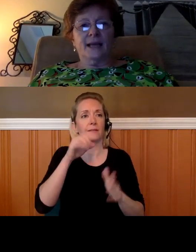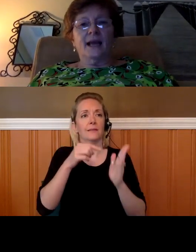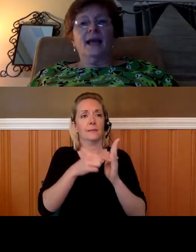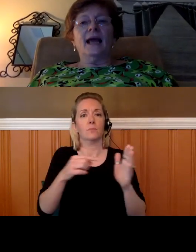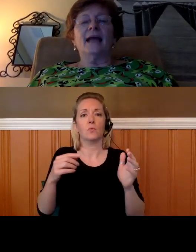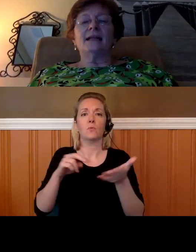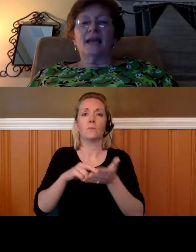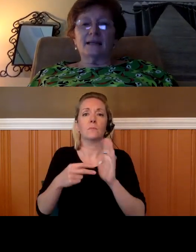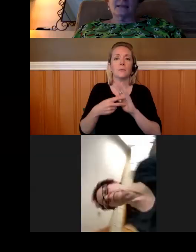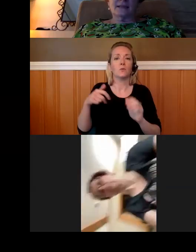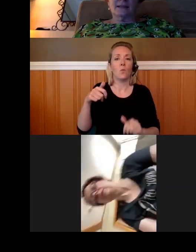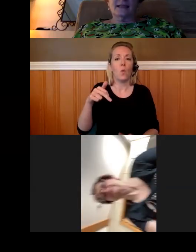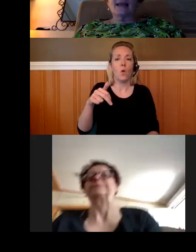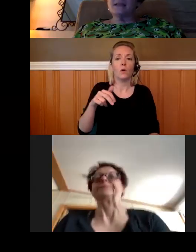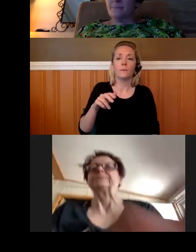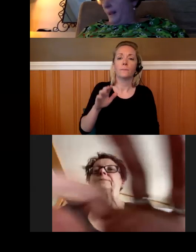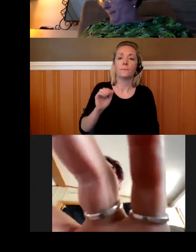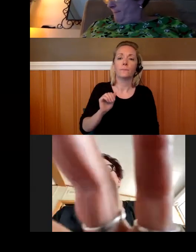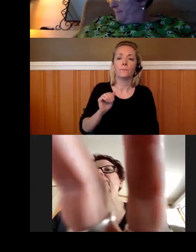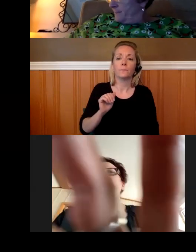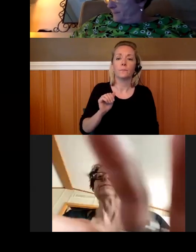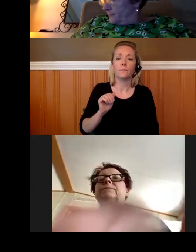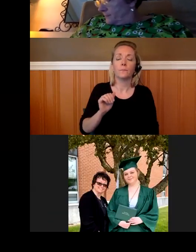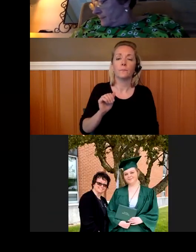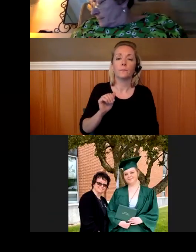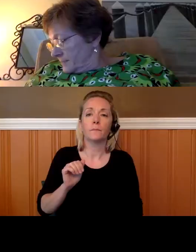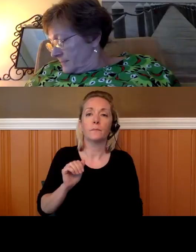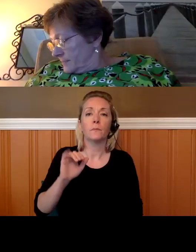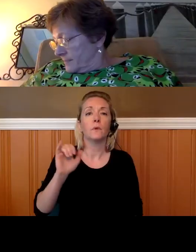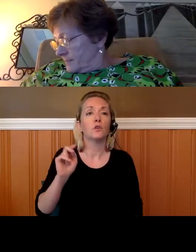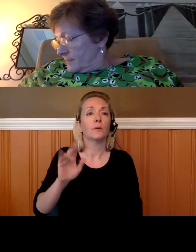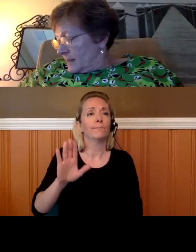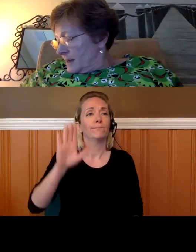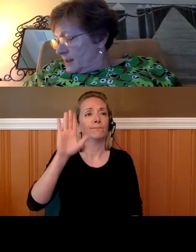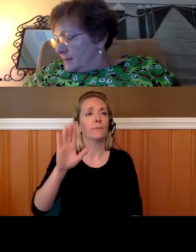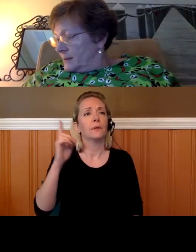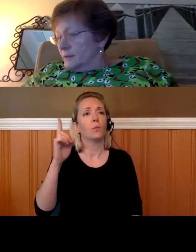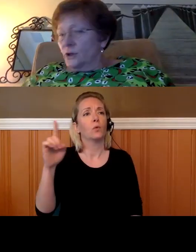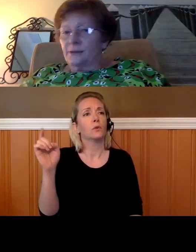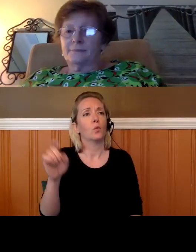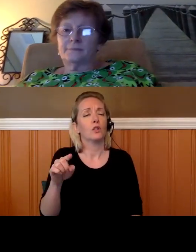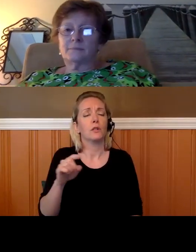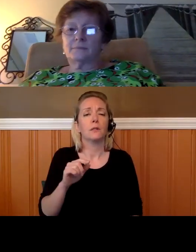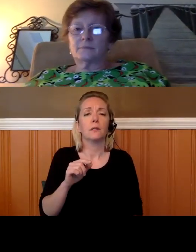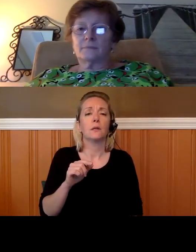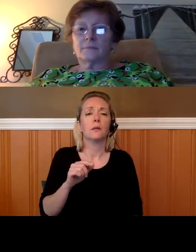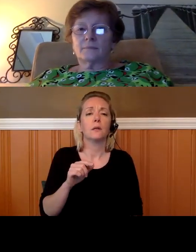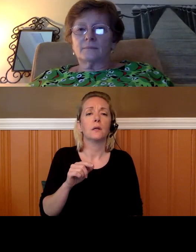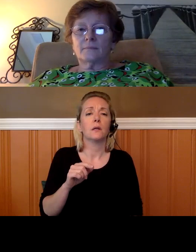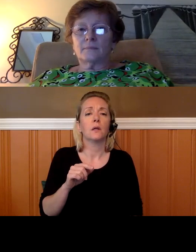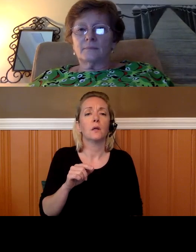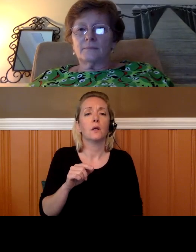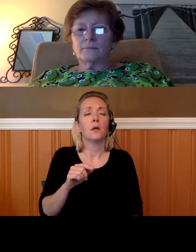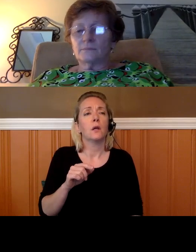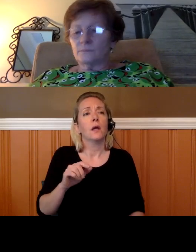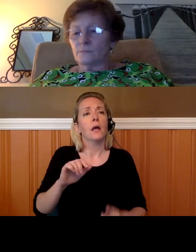And yes, Sandy, yes, ma'am. there is a question, sorry, that I might have missed, that says, what do you use